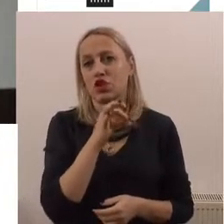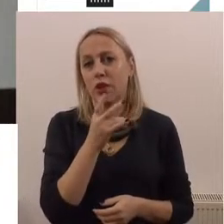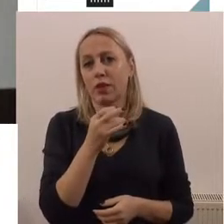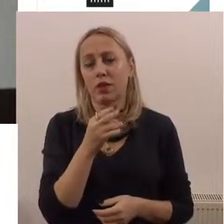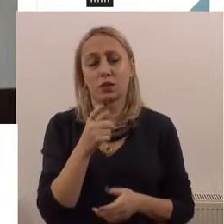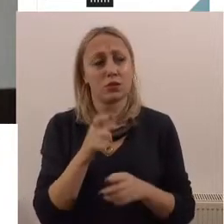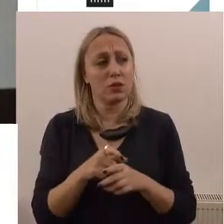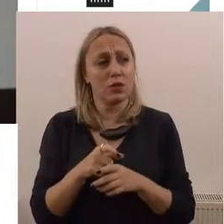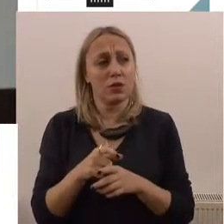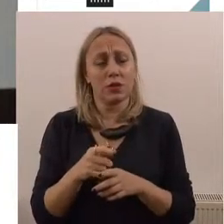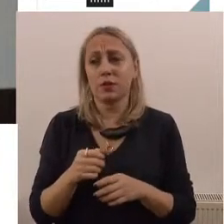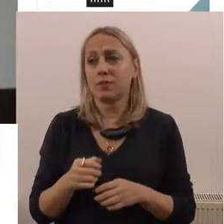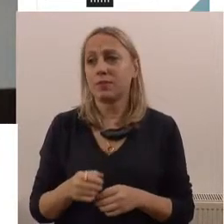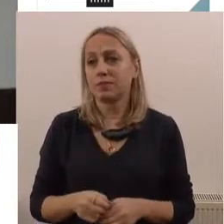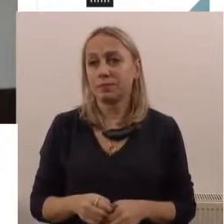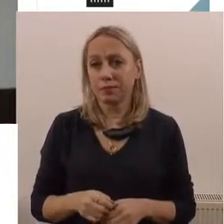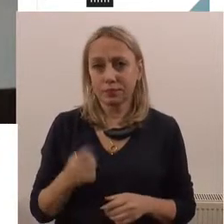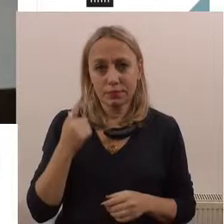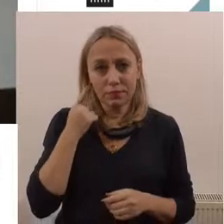listen,